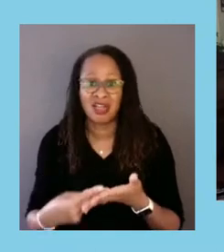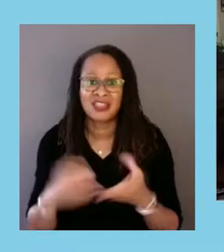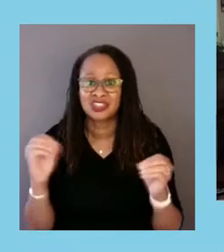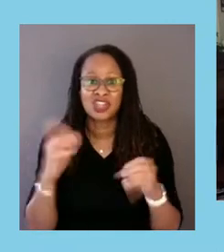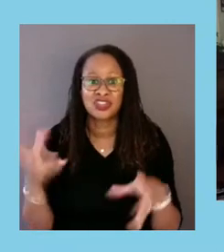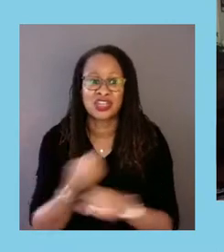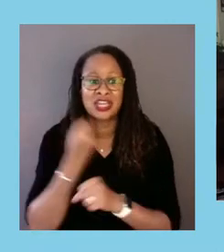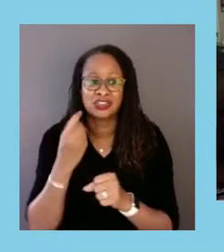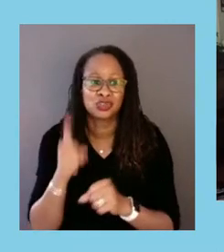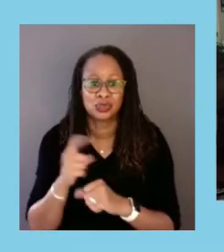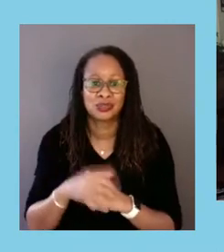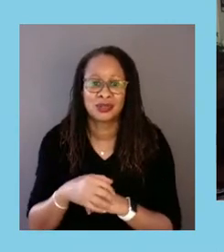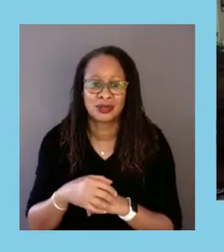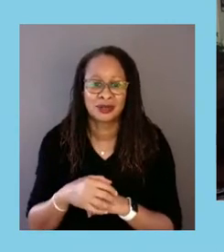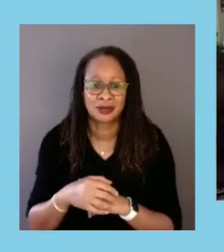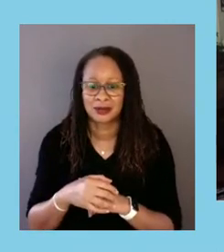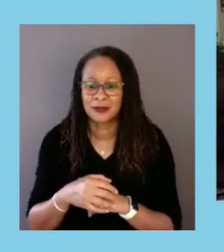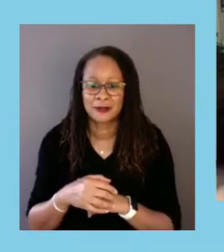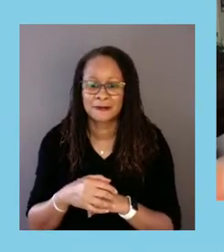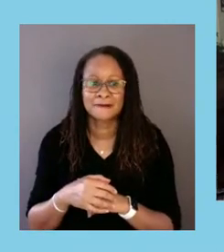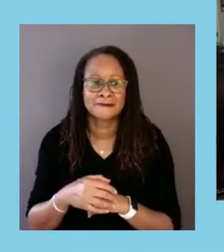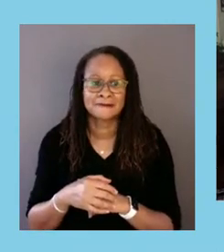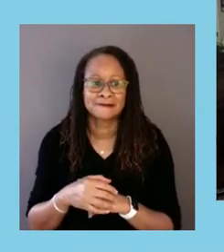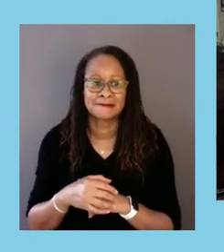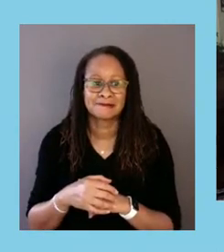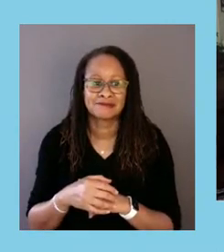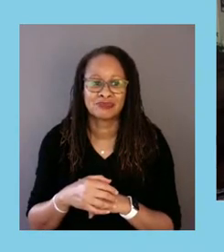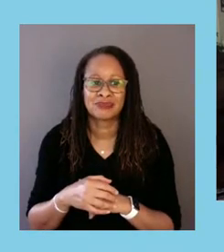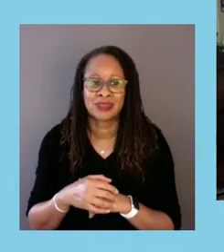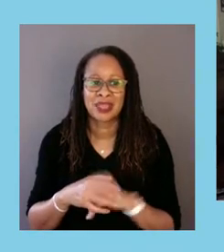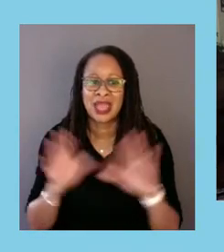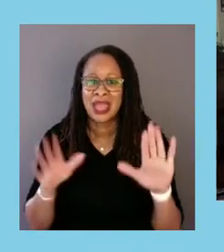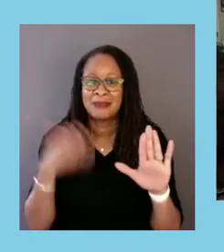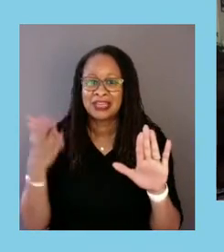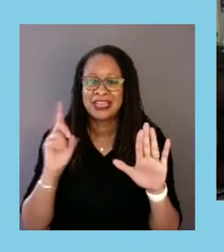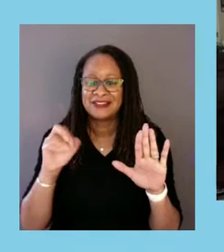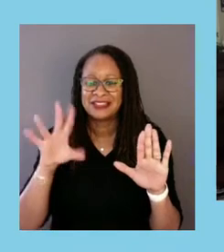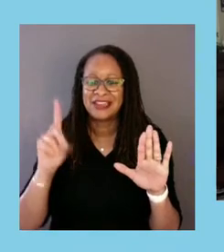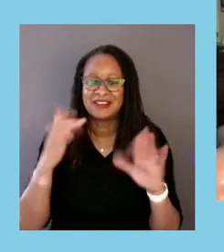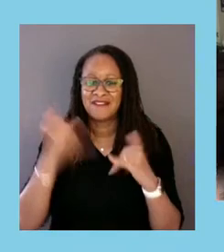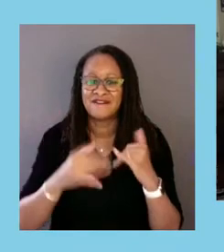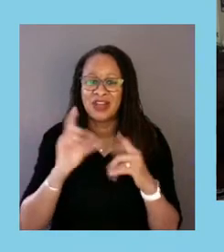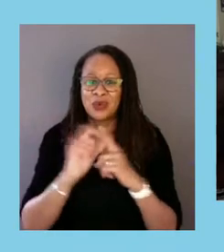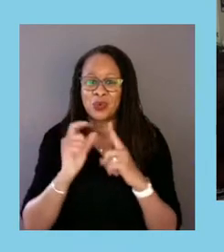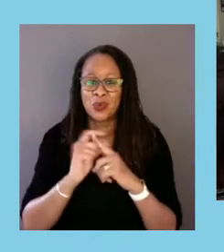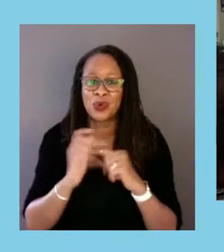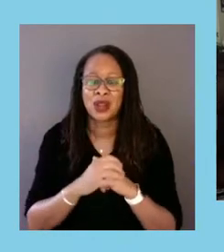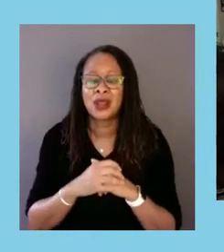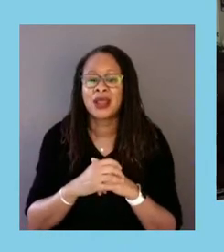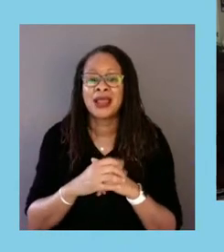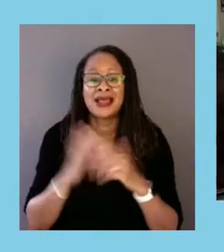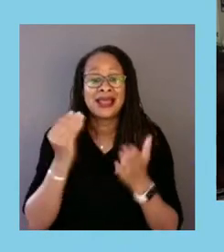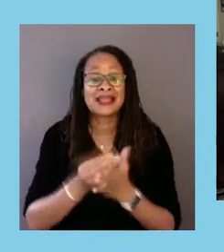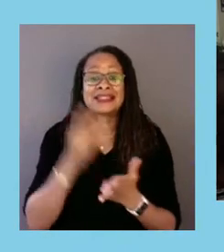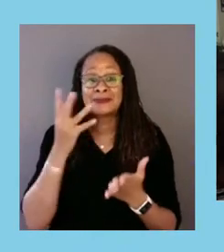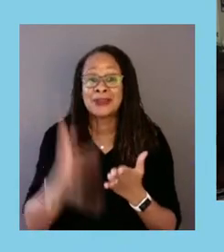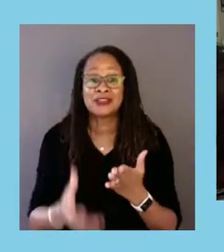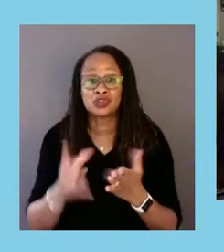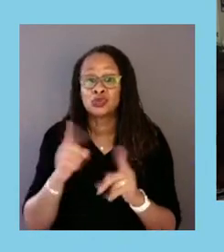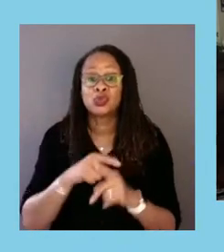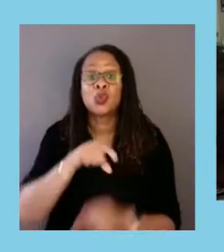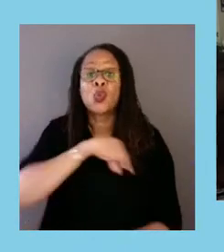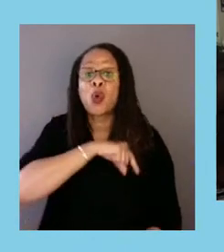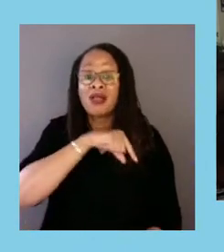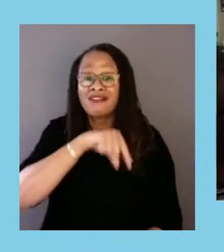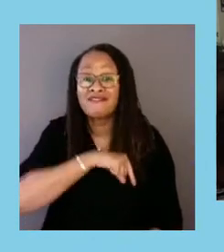you know, I'm going to give David the final word. Just going to say, it's expensive to even qualify your film. It's not